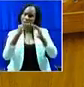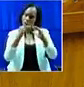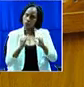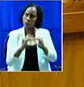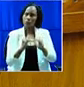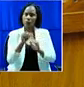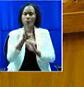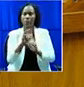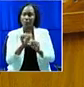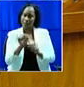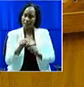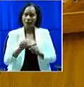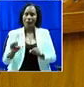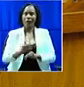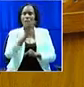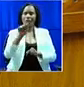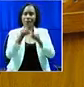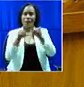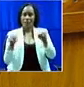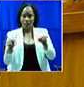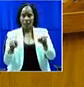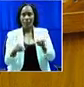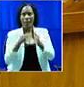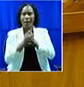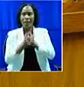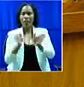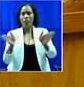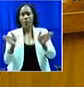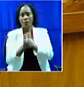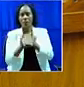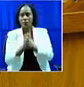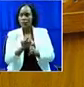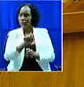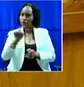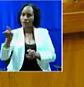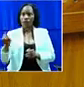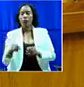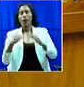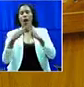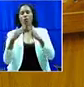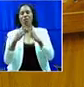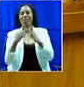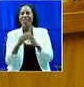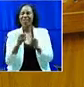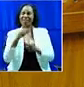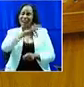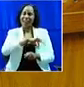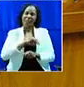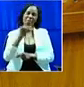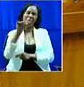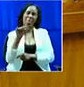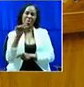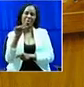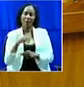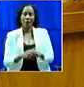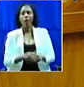and expand broadband access to low-income households. But they will also reverse